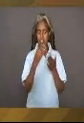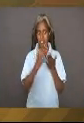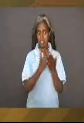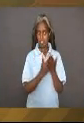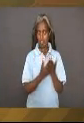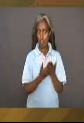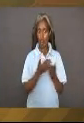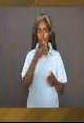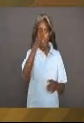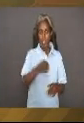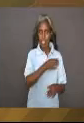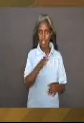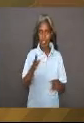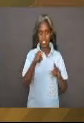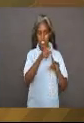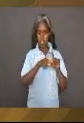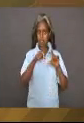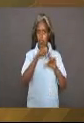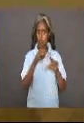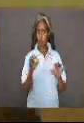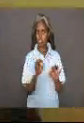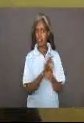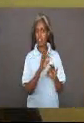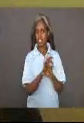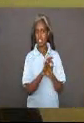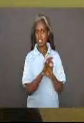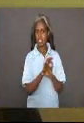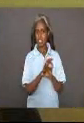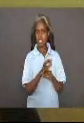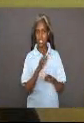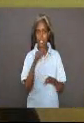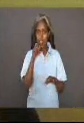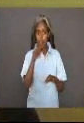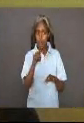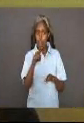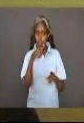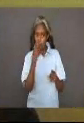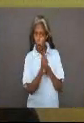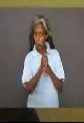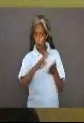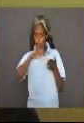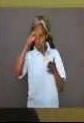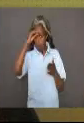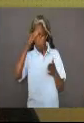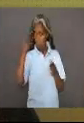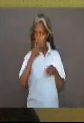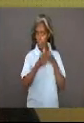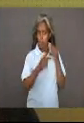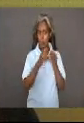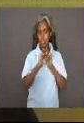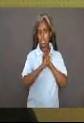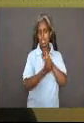graphing trigonometric functions. You have already learned about the